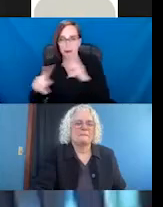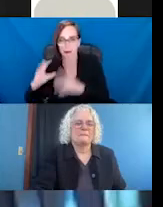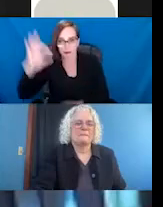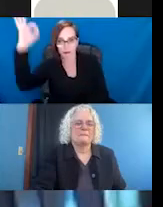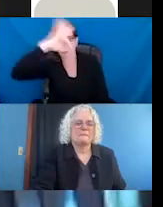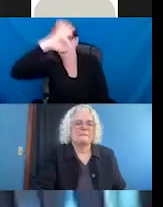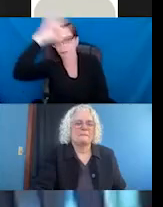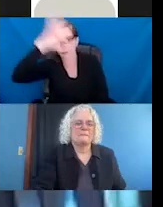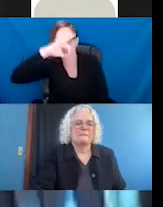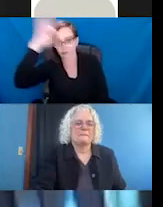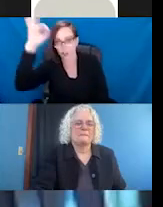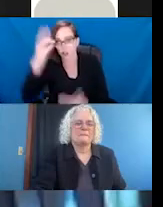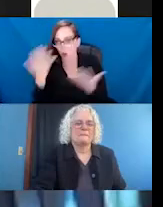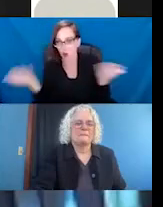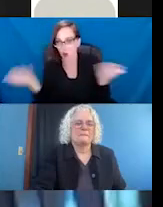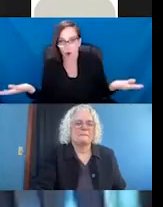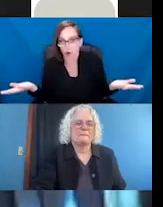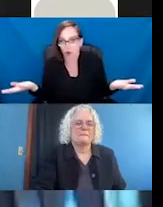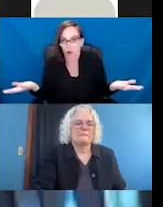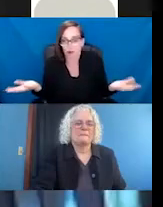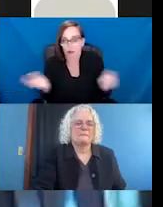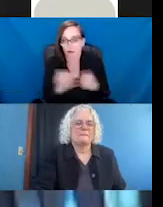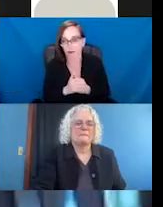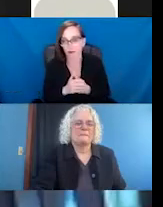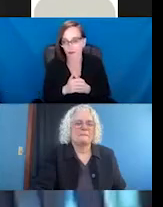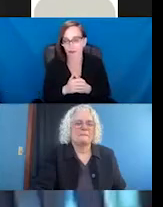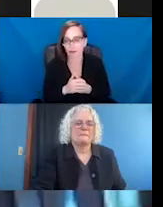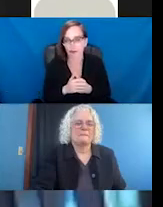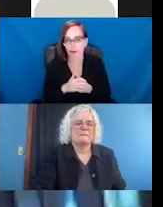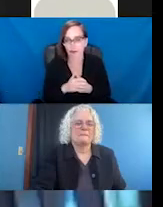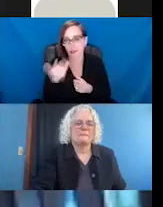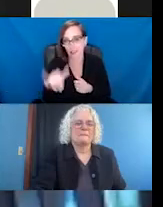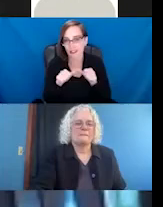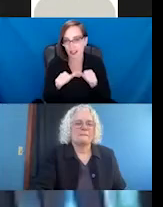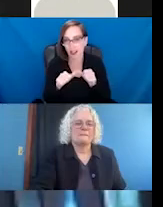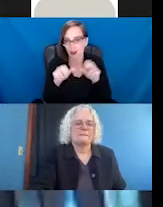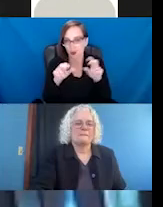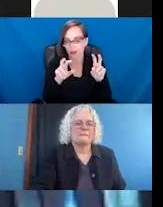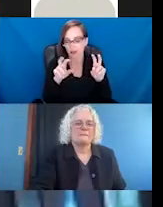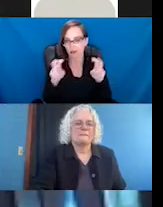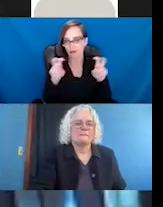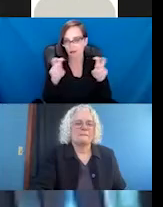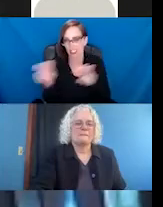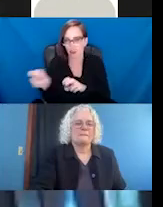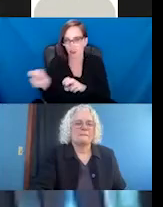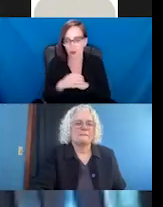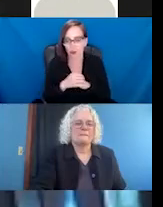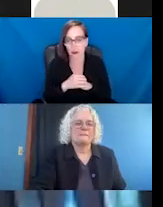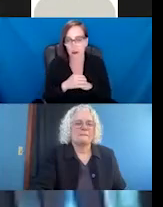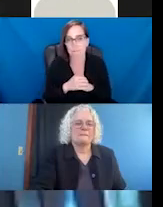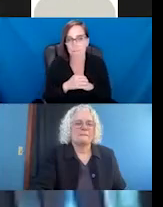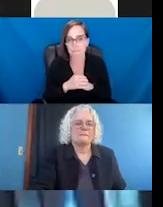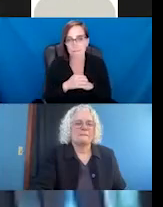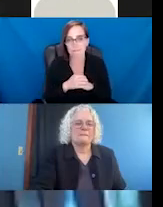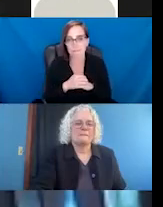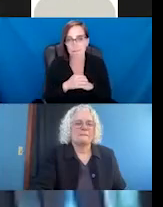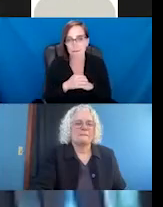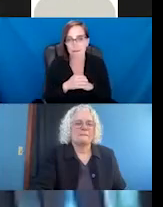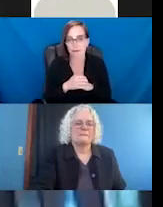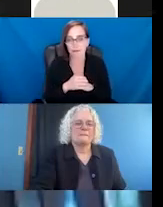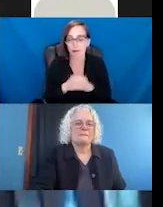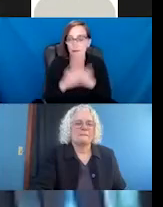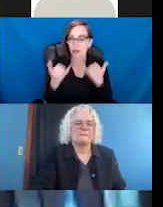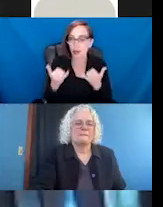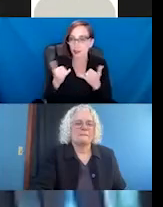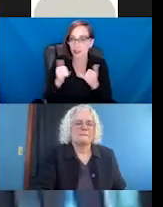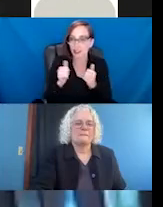that. And so those are some of the issues. But I think with these strong partnerships that we do have with the state of